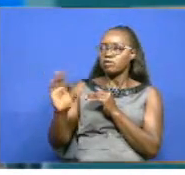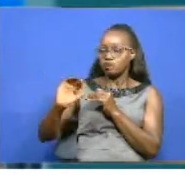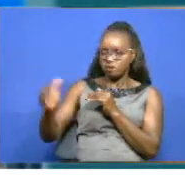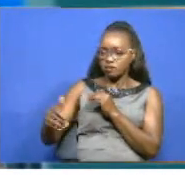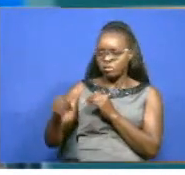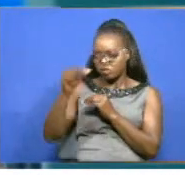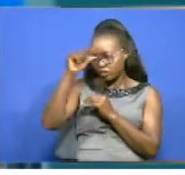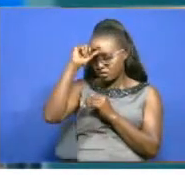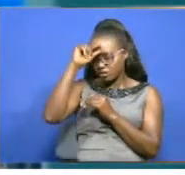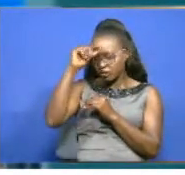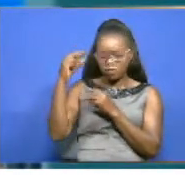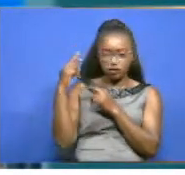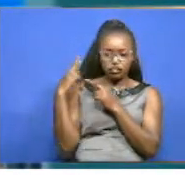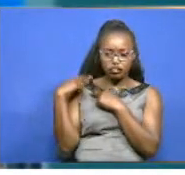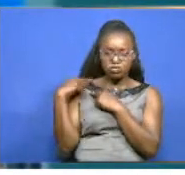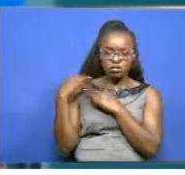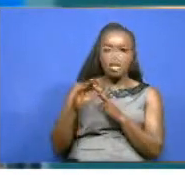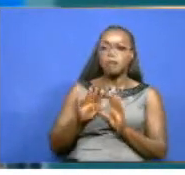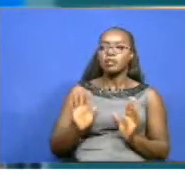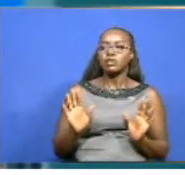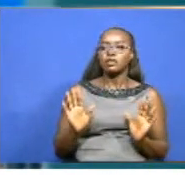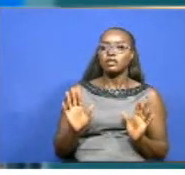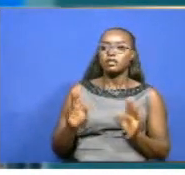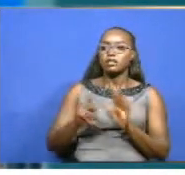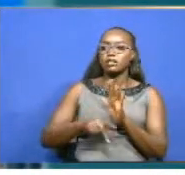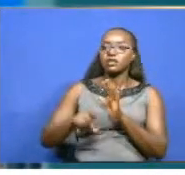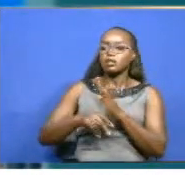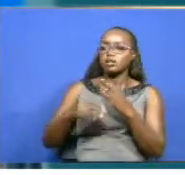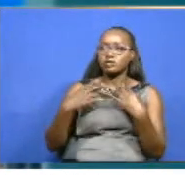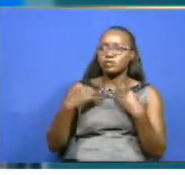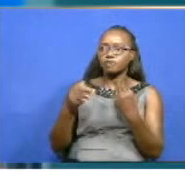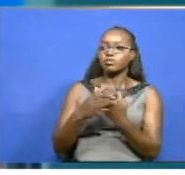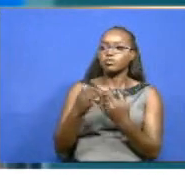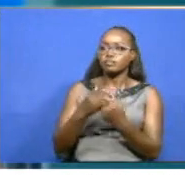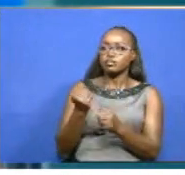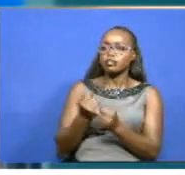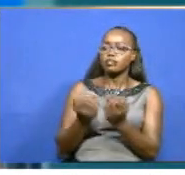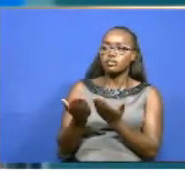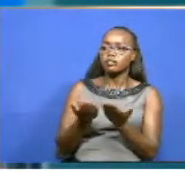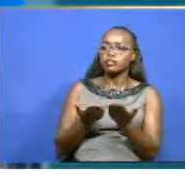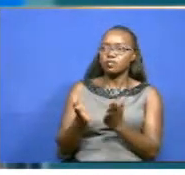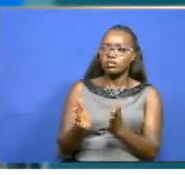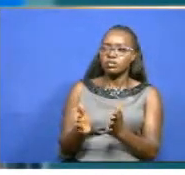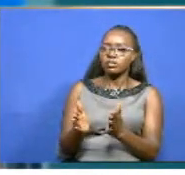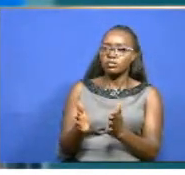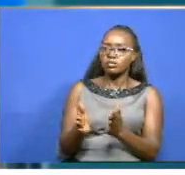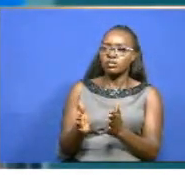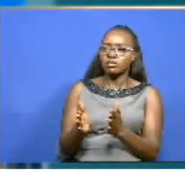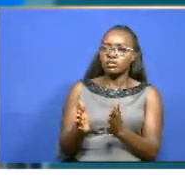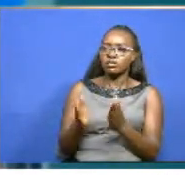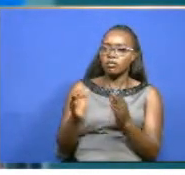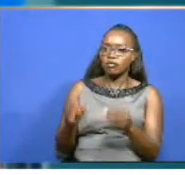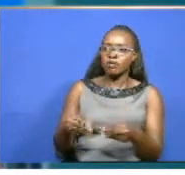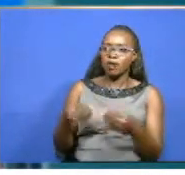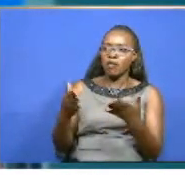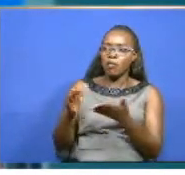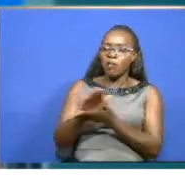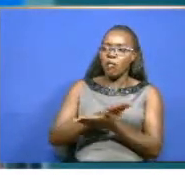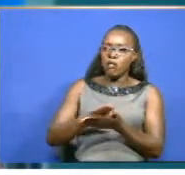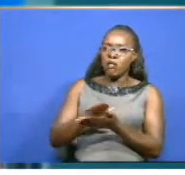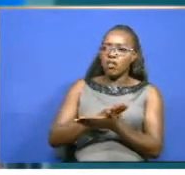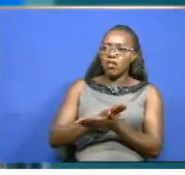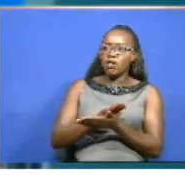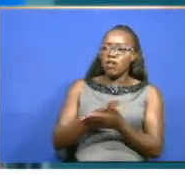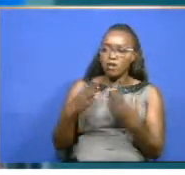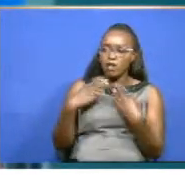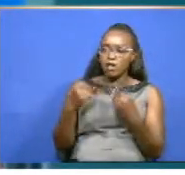county governments, because that's the primary health care service. The primary health care services that provides the basics for